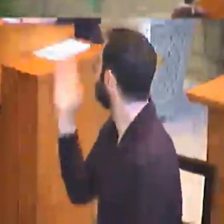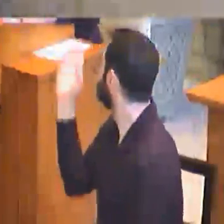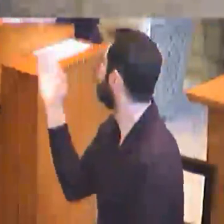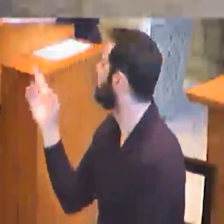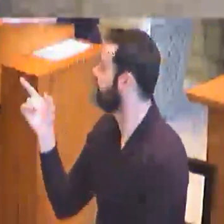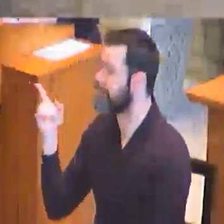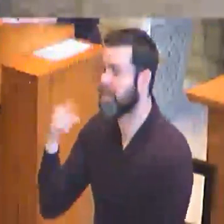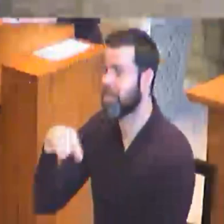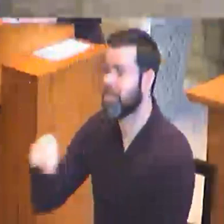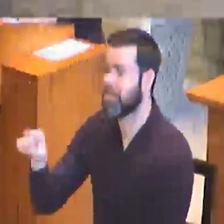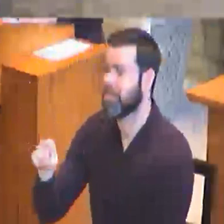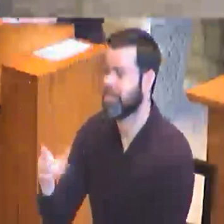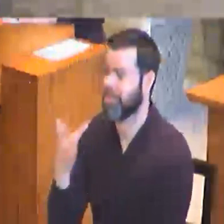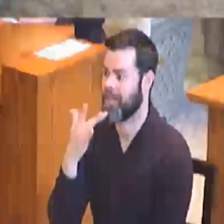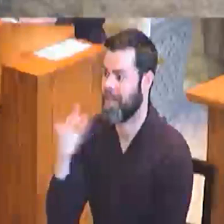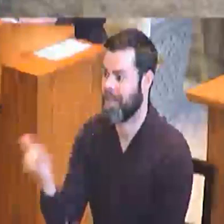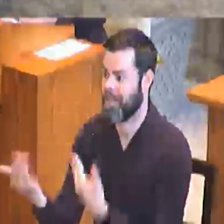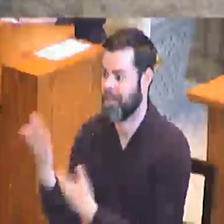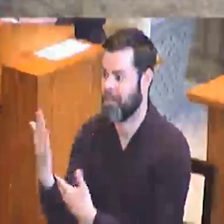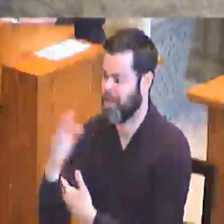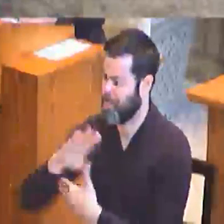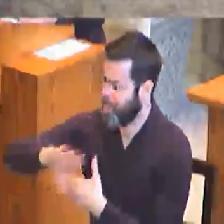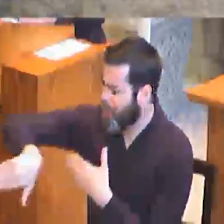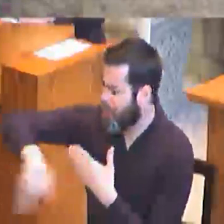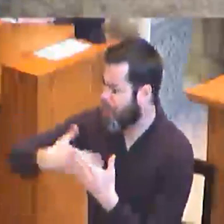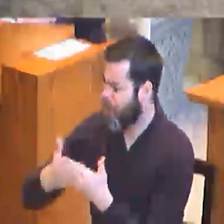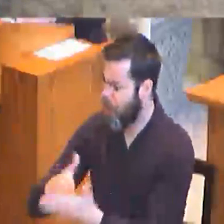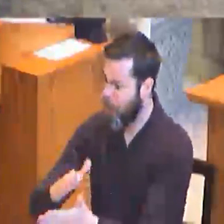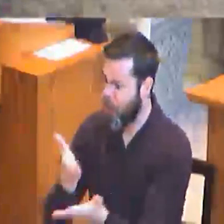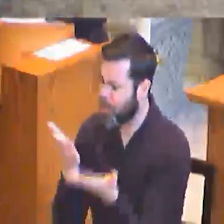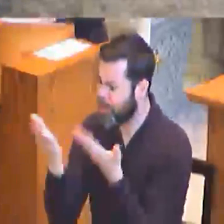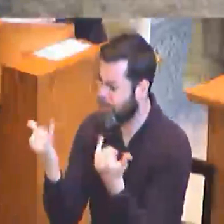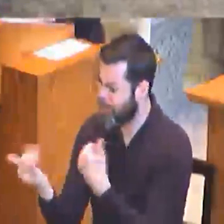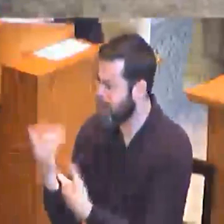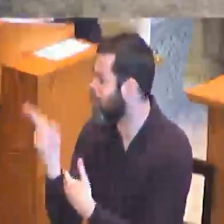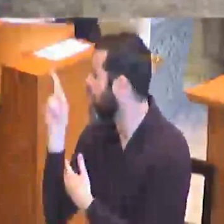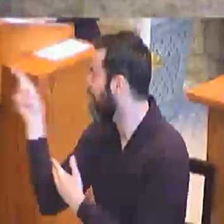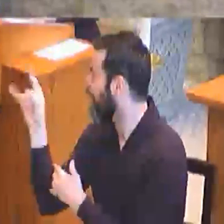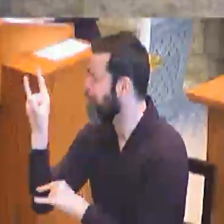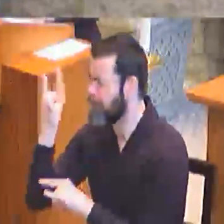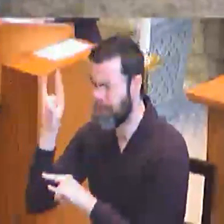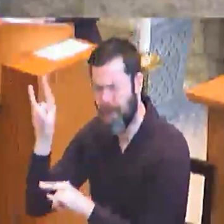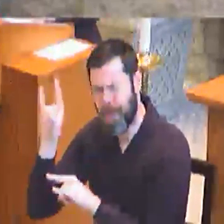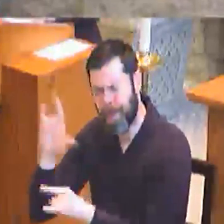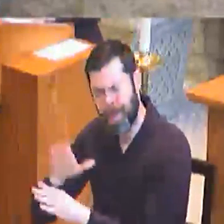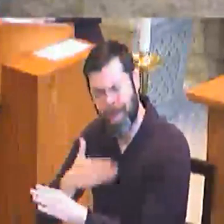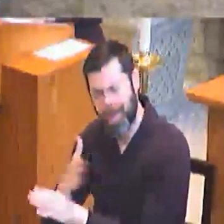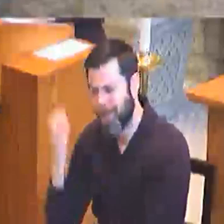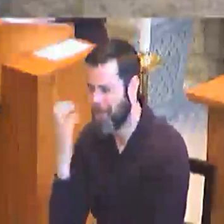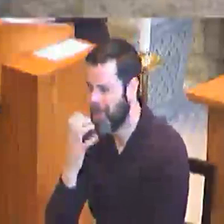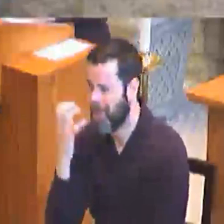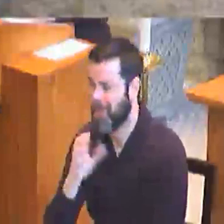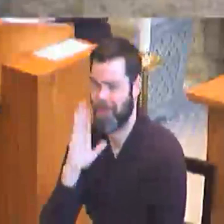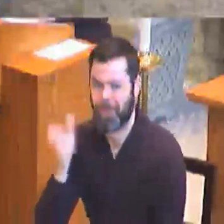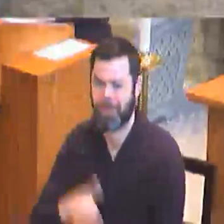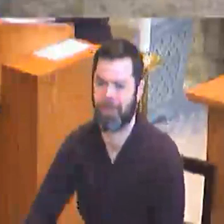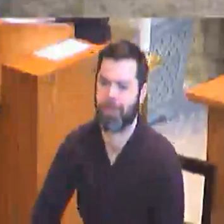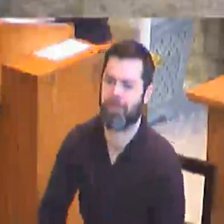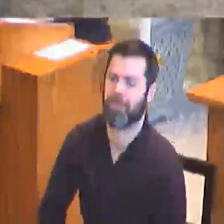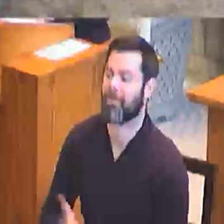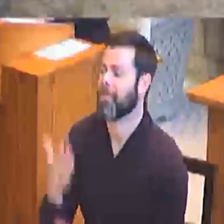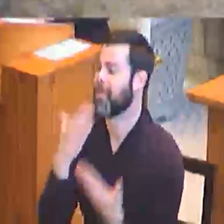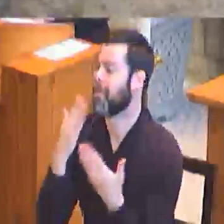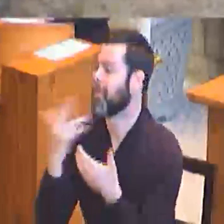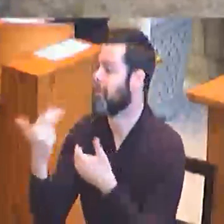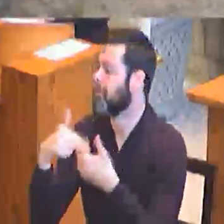You are in for a treat. This whole service, these guys are rocking. Hoofda. So thank you all for joining